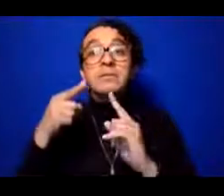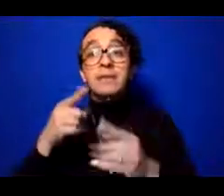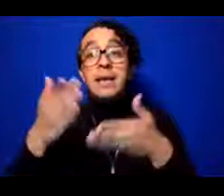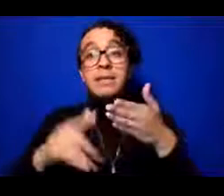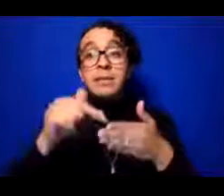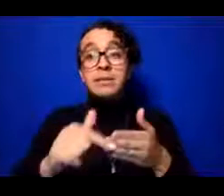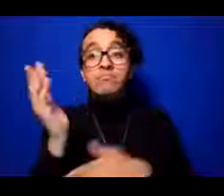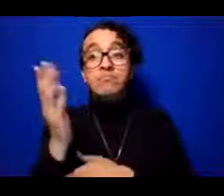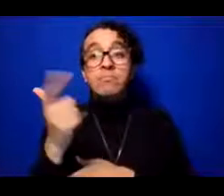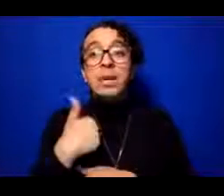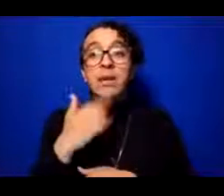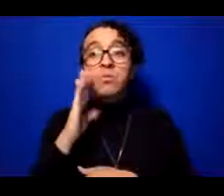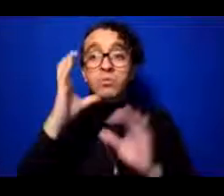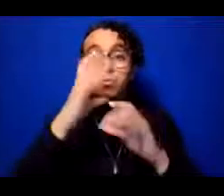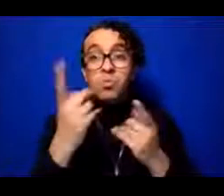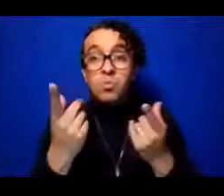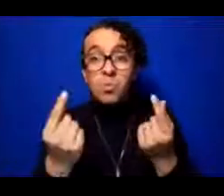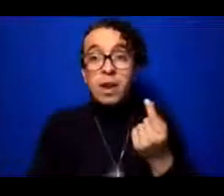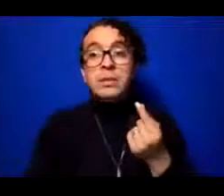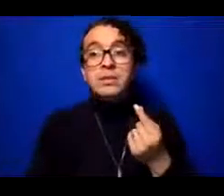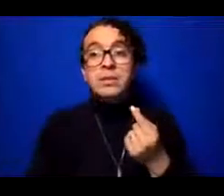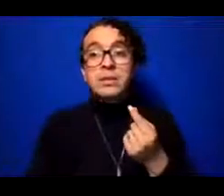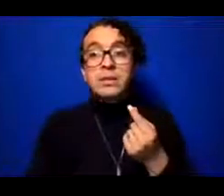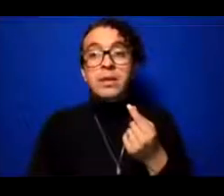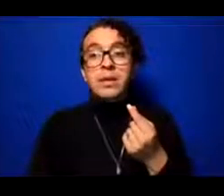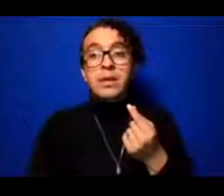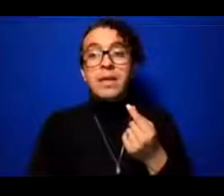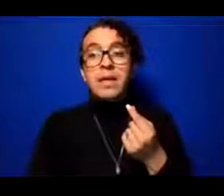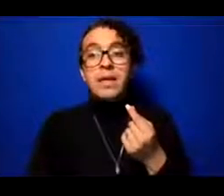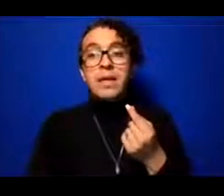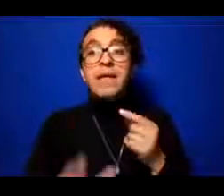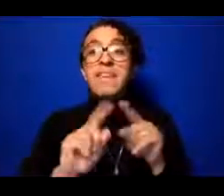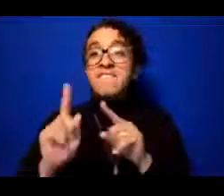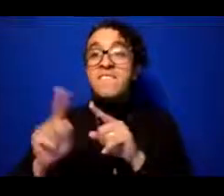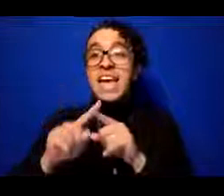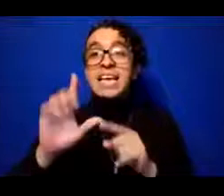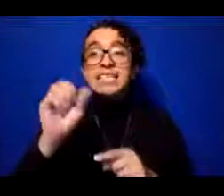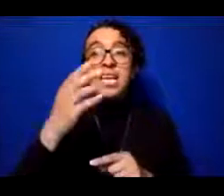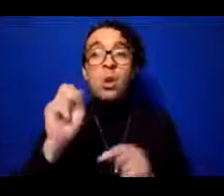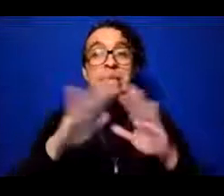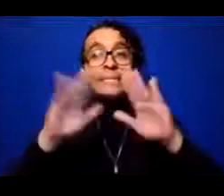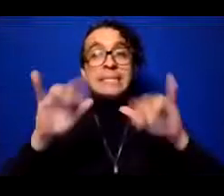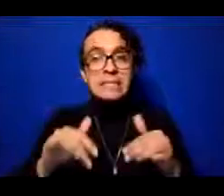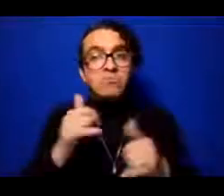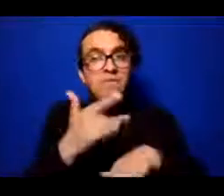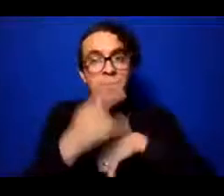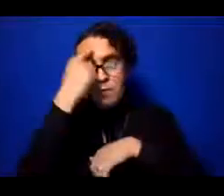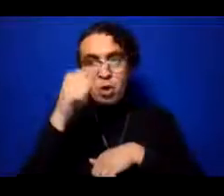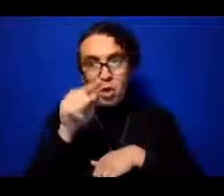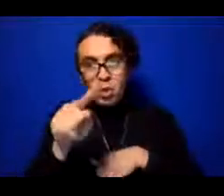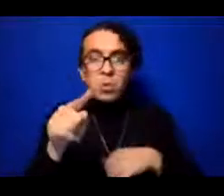going to explore what we call the vast ecosystems of care that are available to you as parents, as teachers, and community